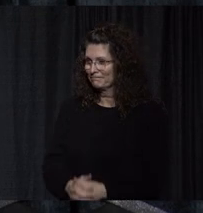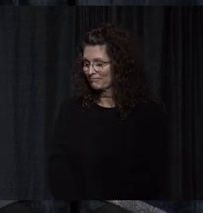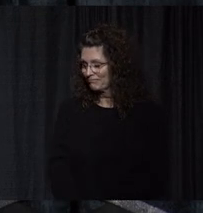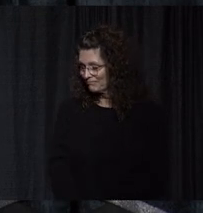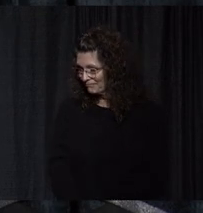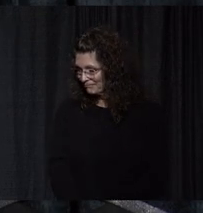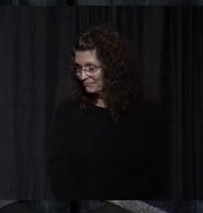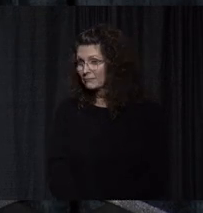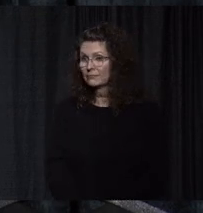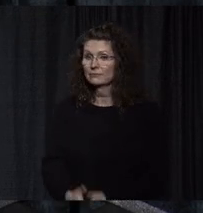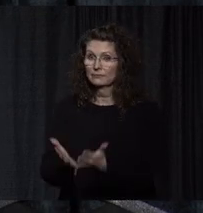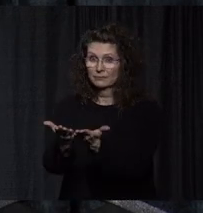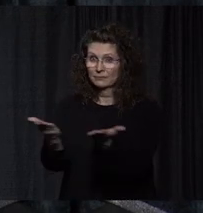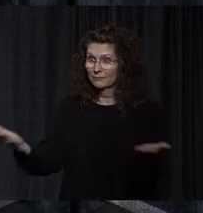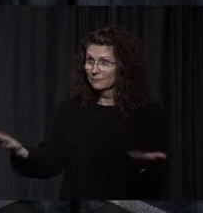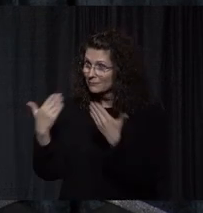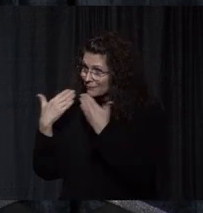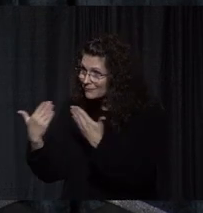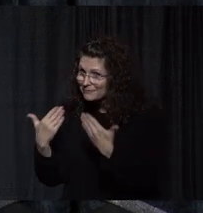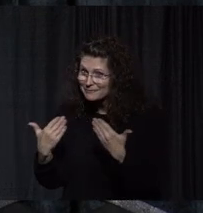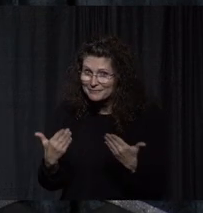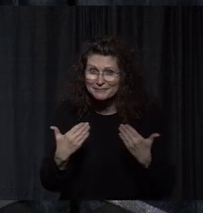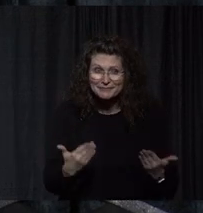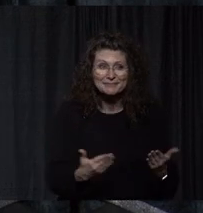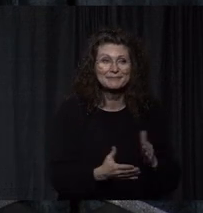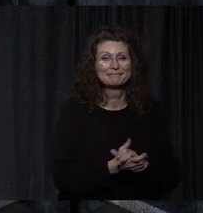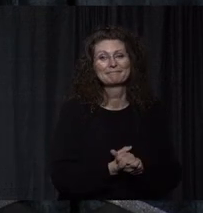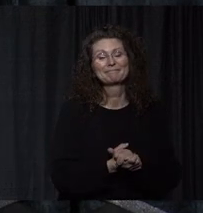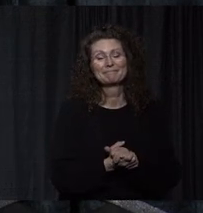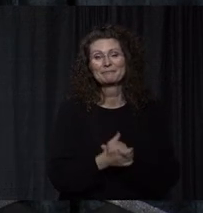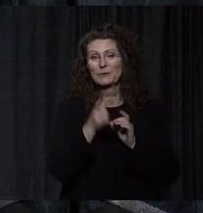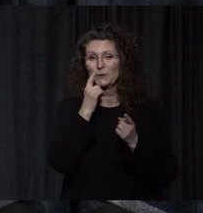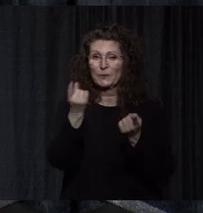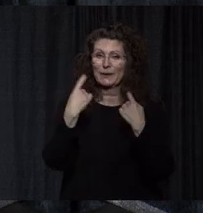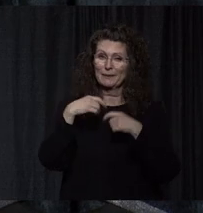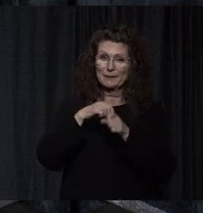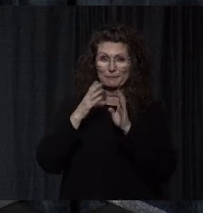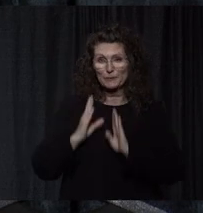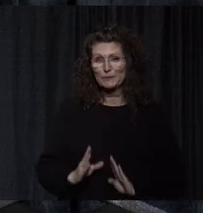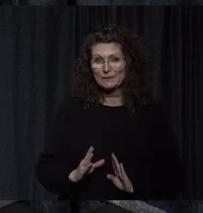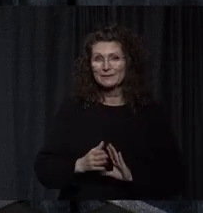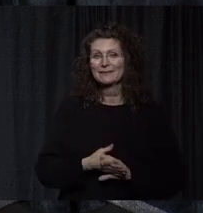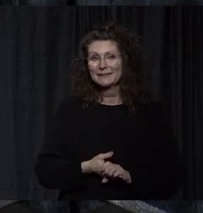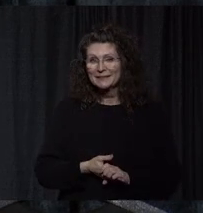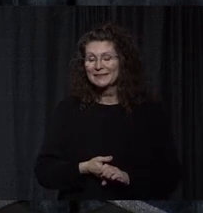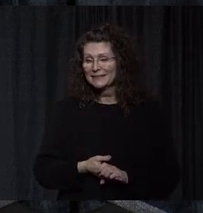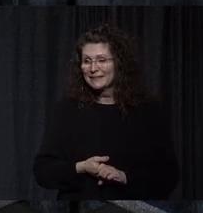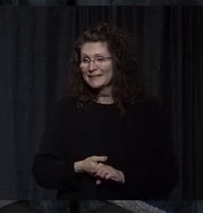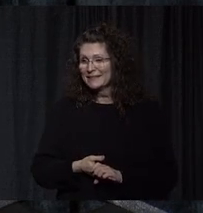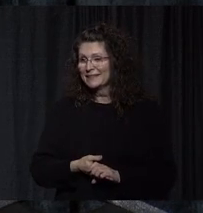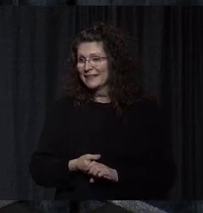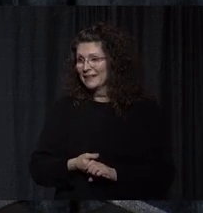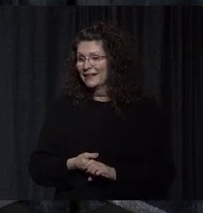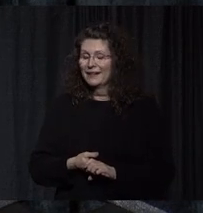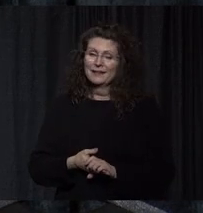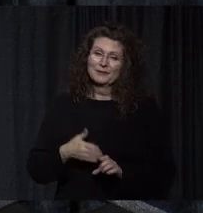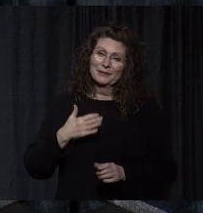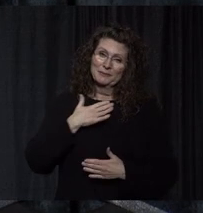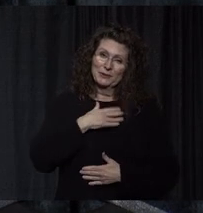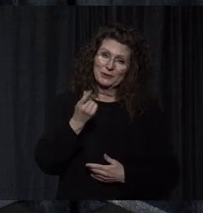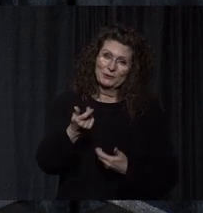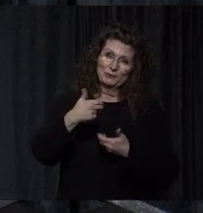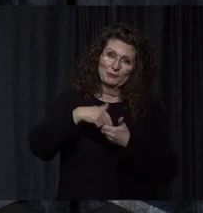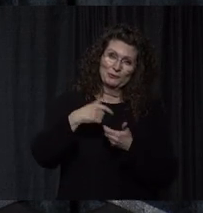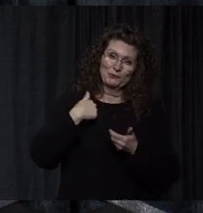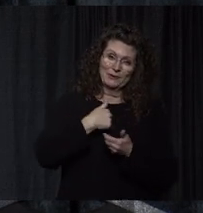And I'd like to thank all of you here in person and also online for joining us for this year's lecture. We